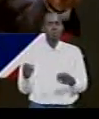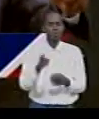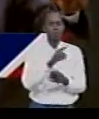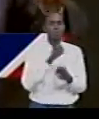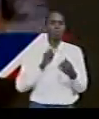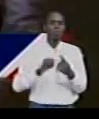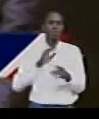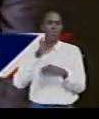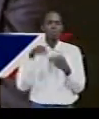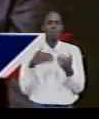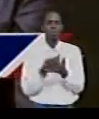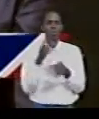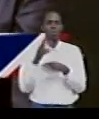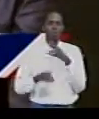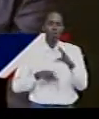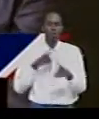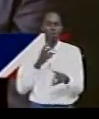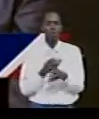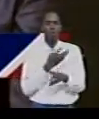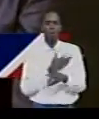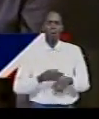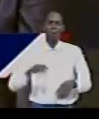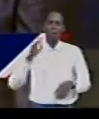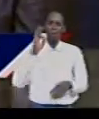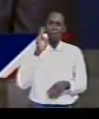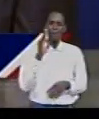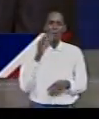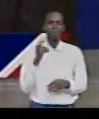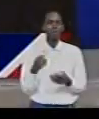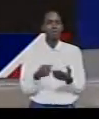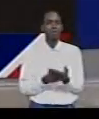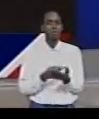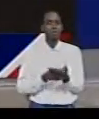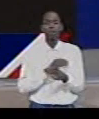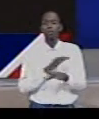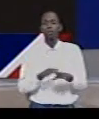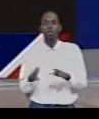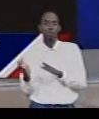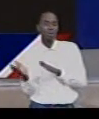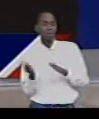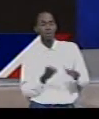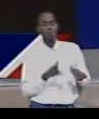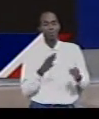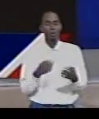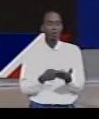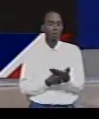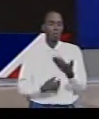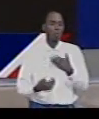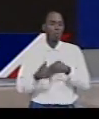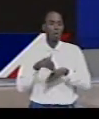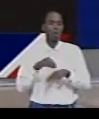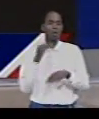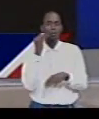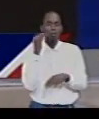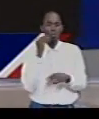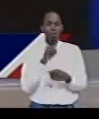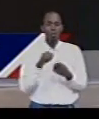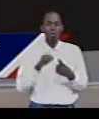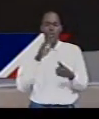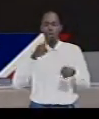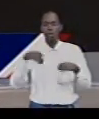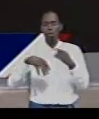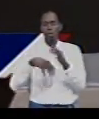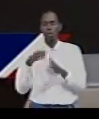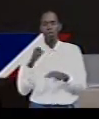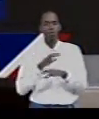the world and preach the gospel. Don't leave the gospel back at home when you're going out. Don't